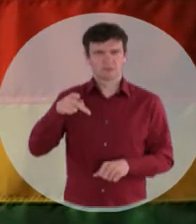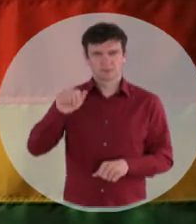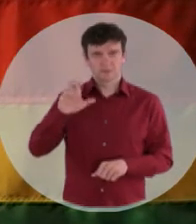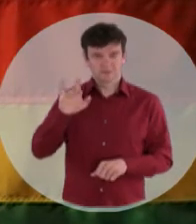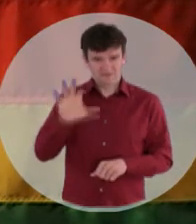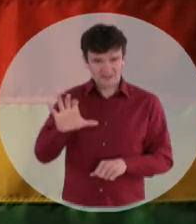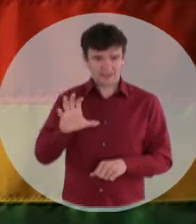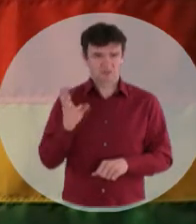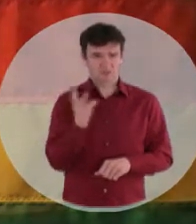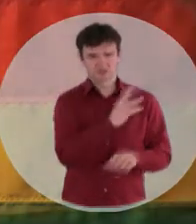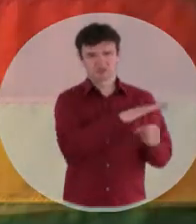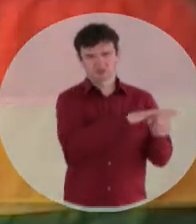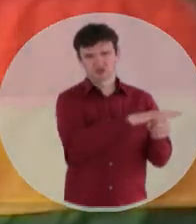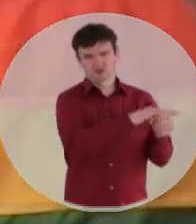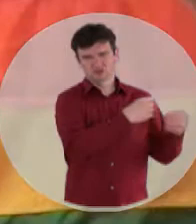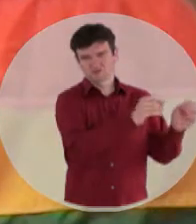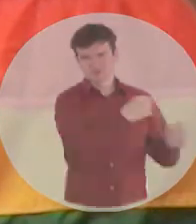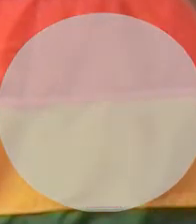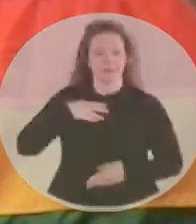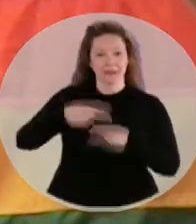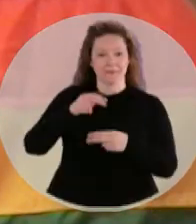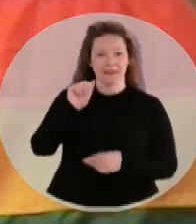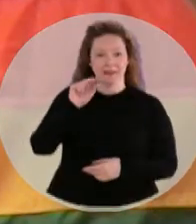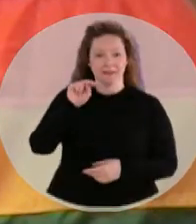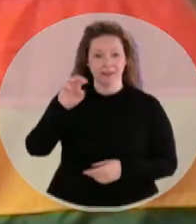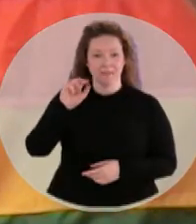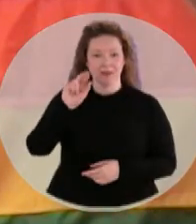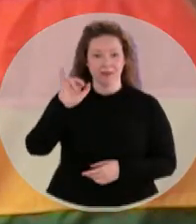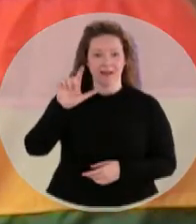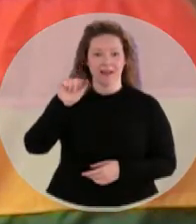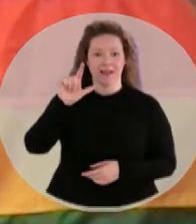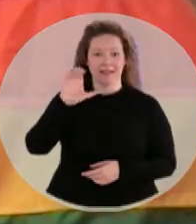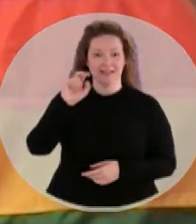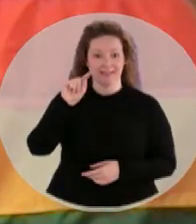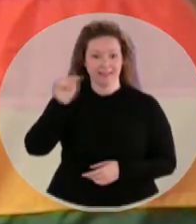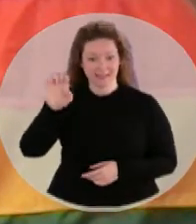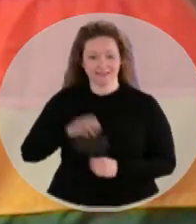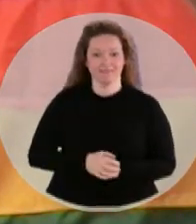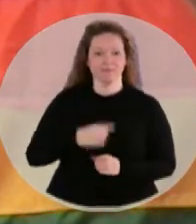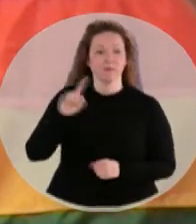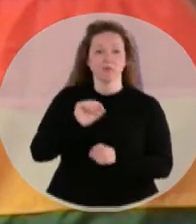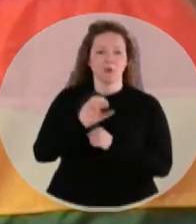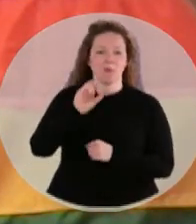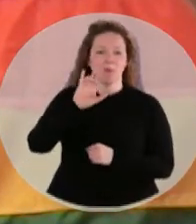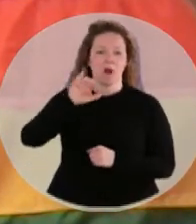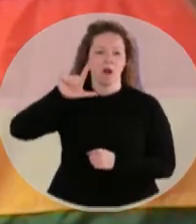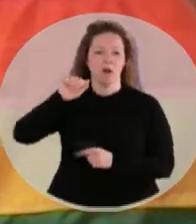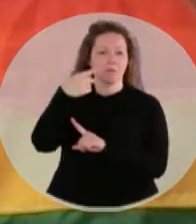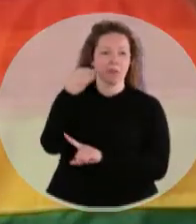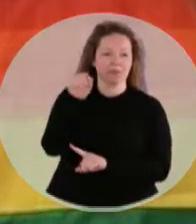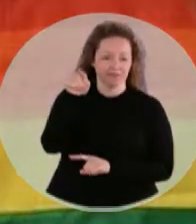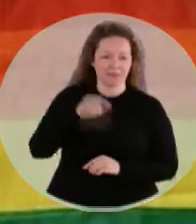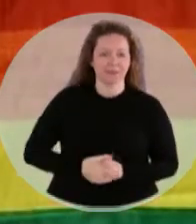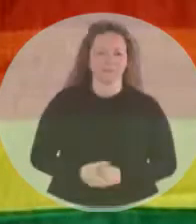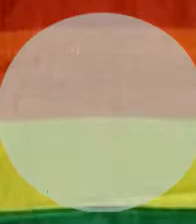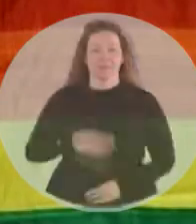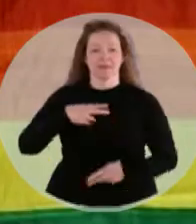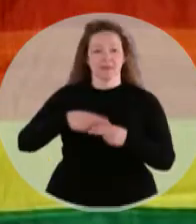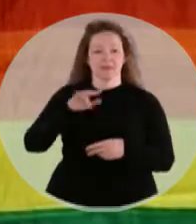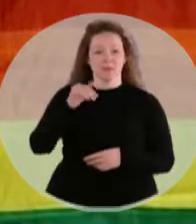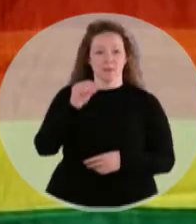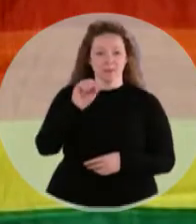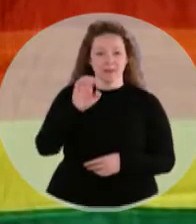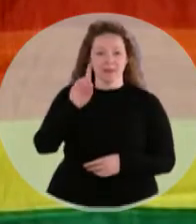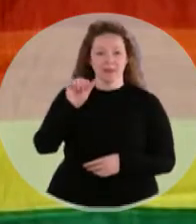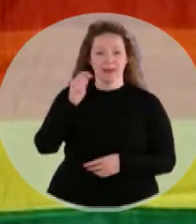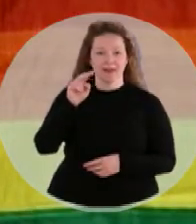CUPW Pacific Regional Office. My name is Anne-Marie Lalancet. I work in Aurelia at Canada Post. Mon nom est Josée